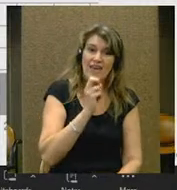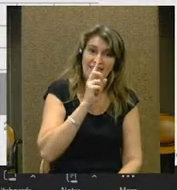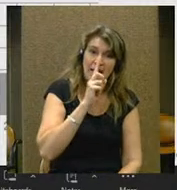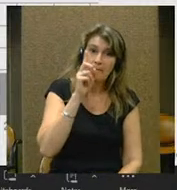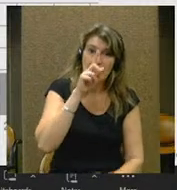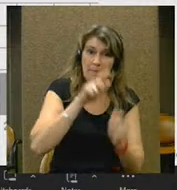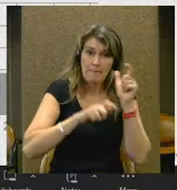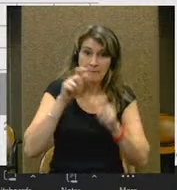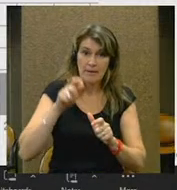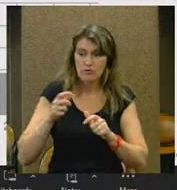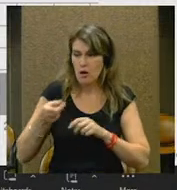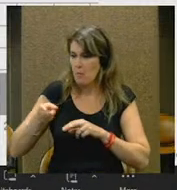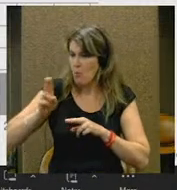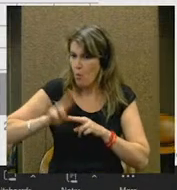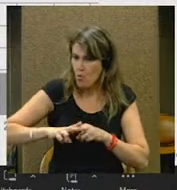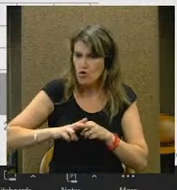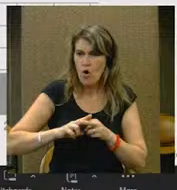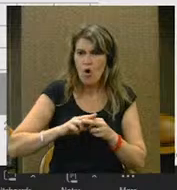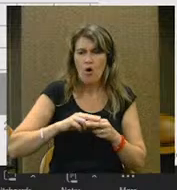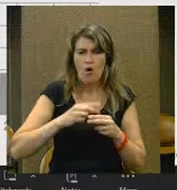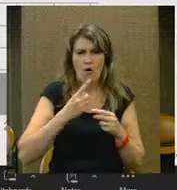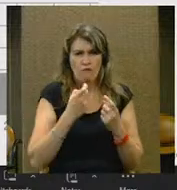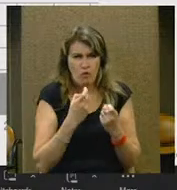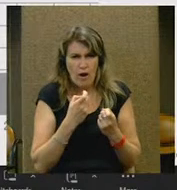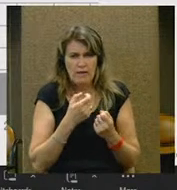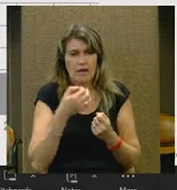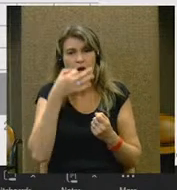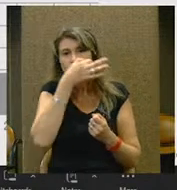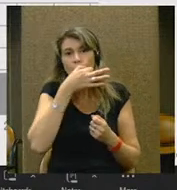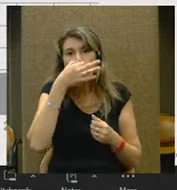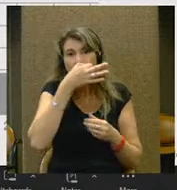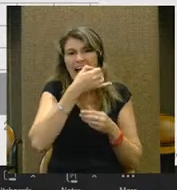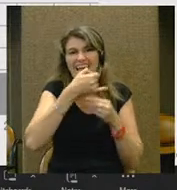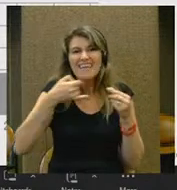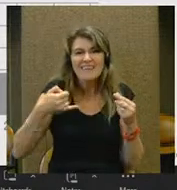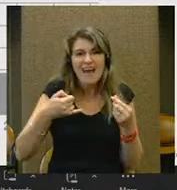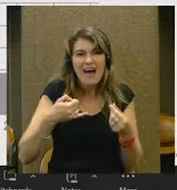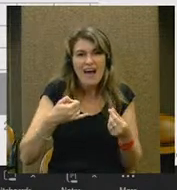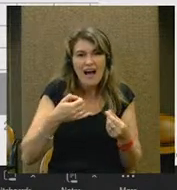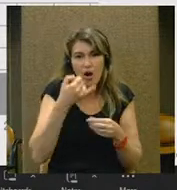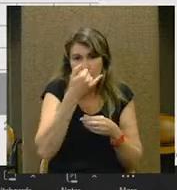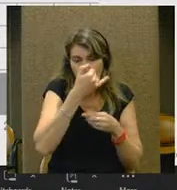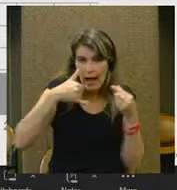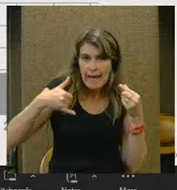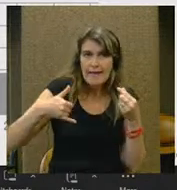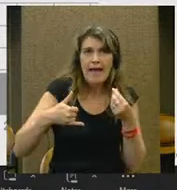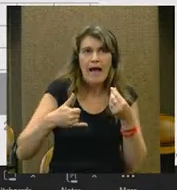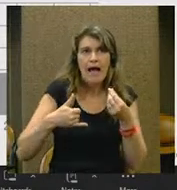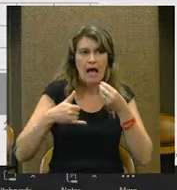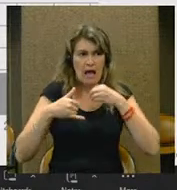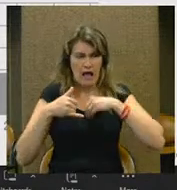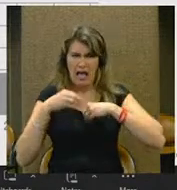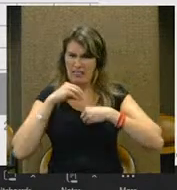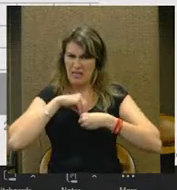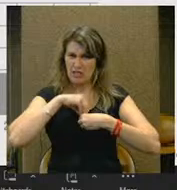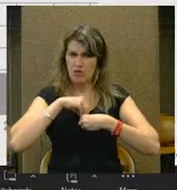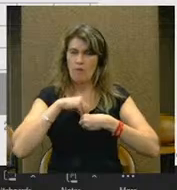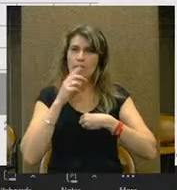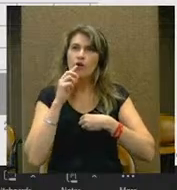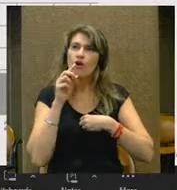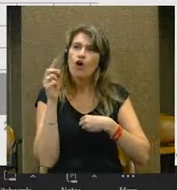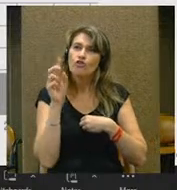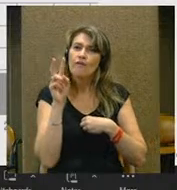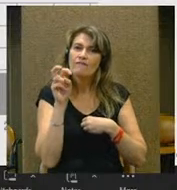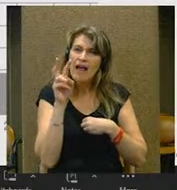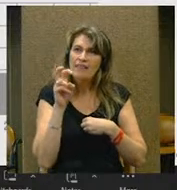died from an overdose where they had cocaine in their system. But the majority of those individuals, that green bar, also had synthetic opioid, also had